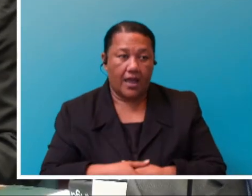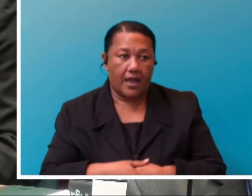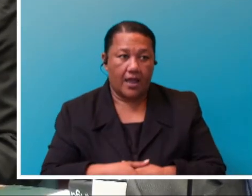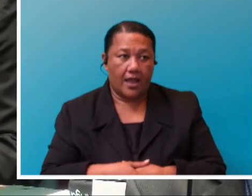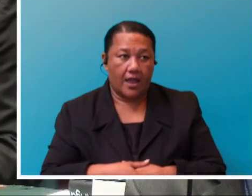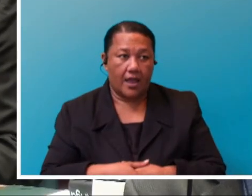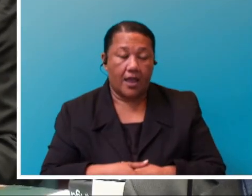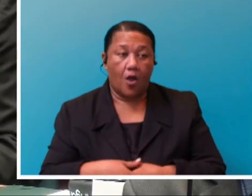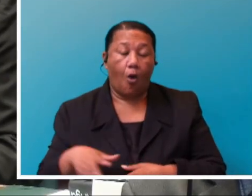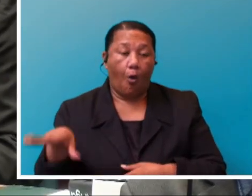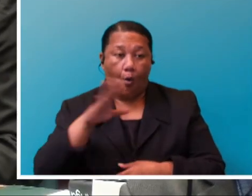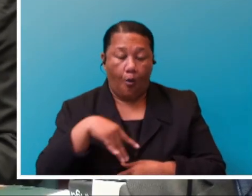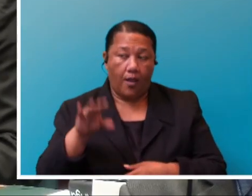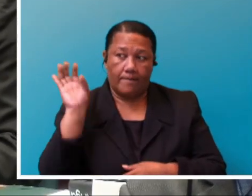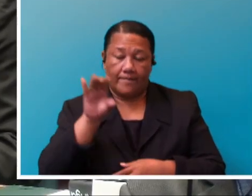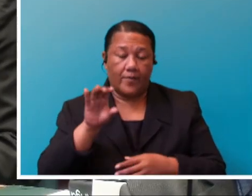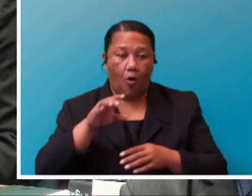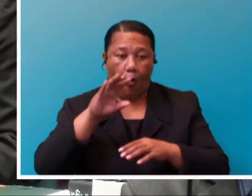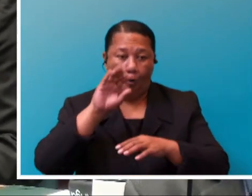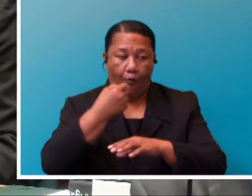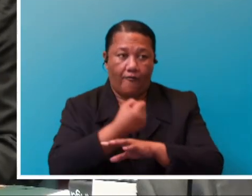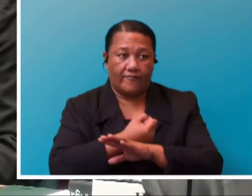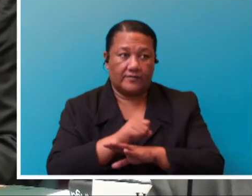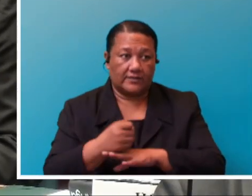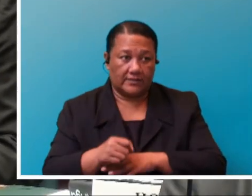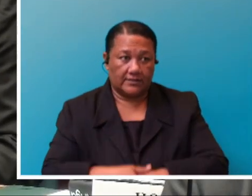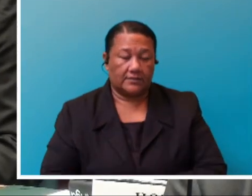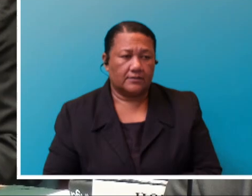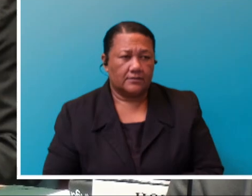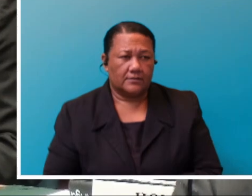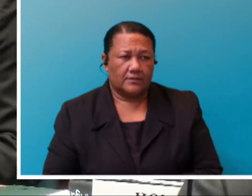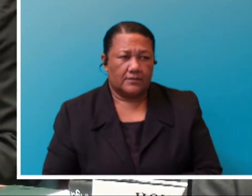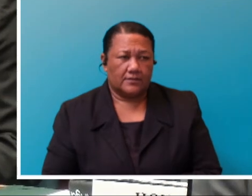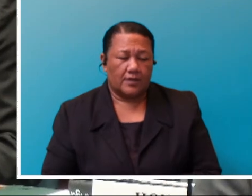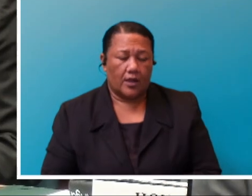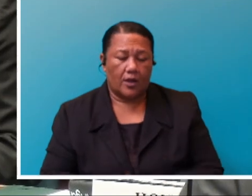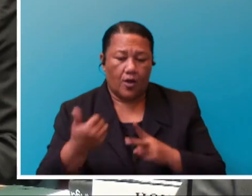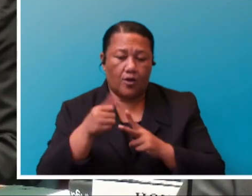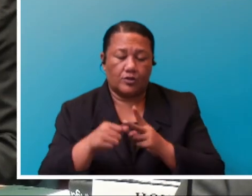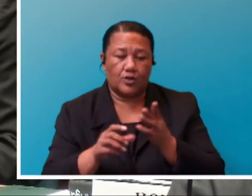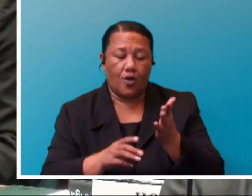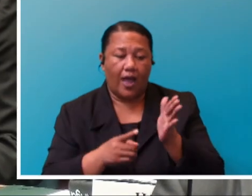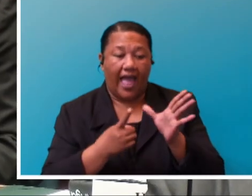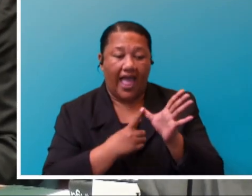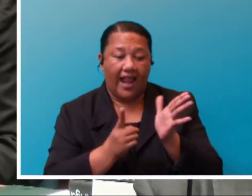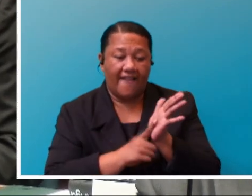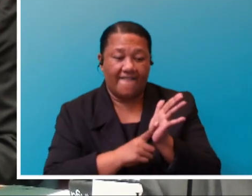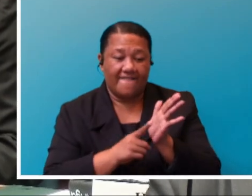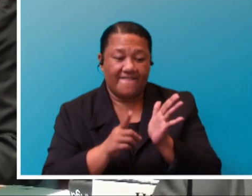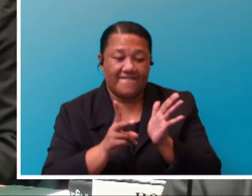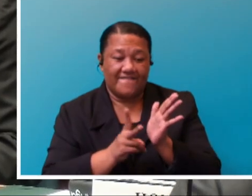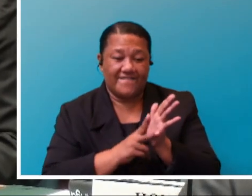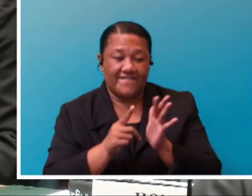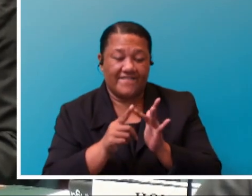roads in overseas were tasseled. And Honorable Elvik Maharaj, don't take me wrong and don't campaign